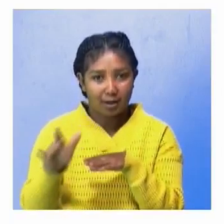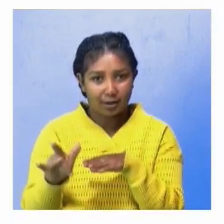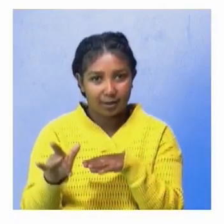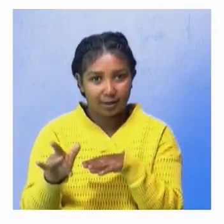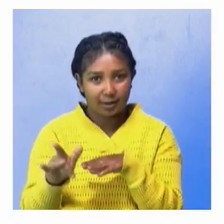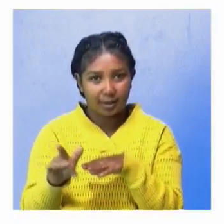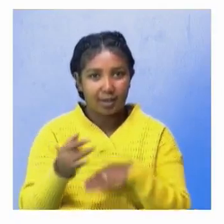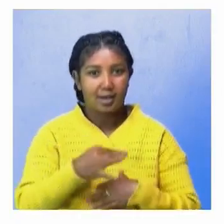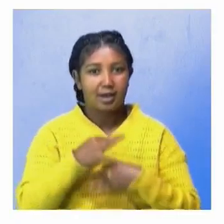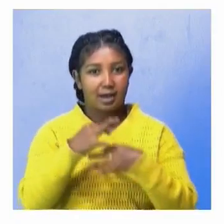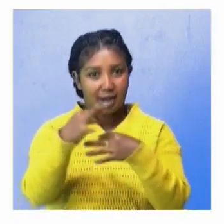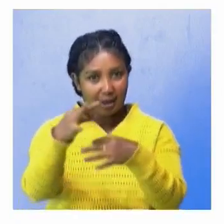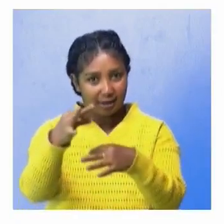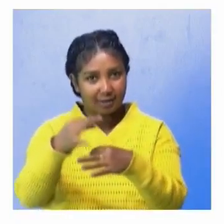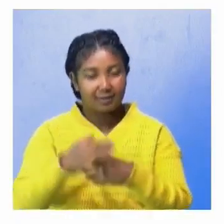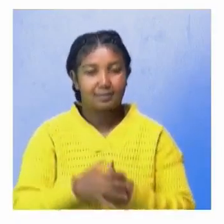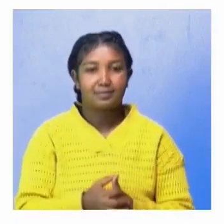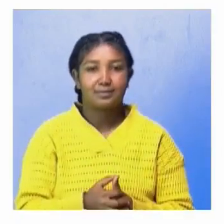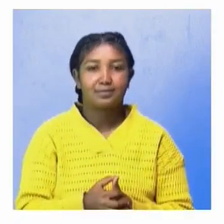like